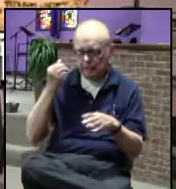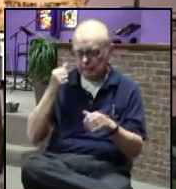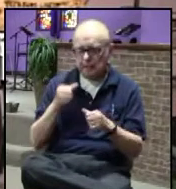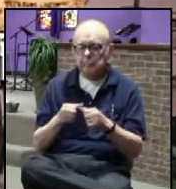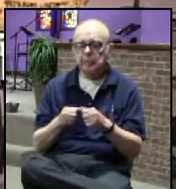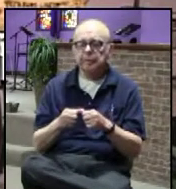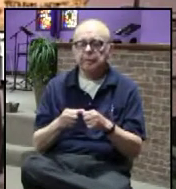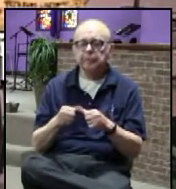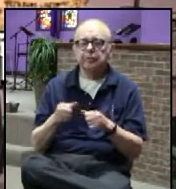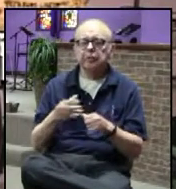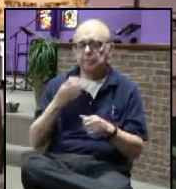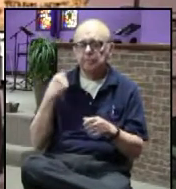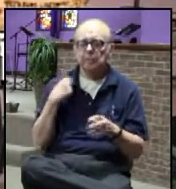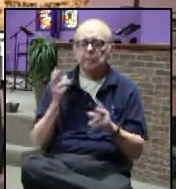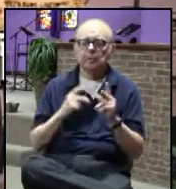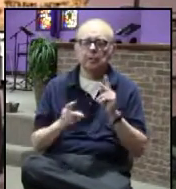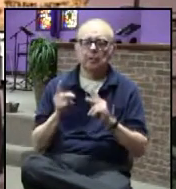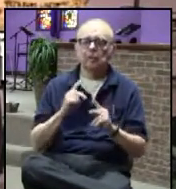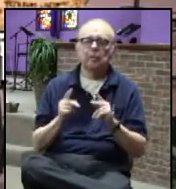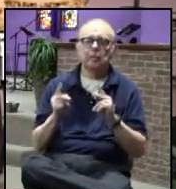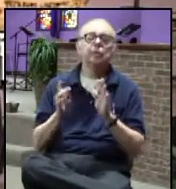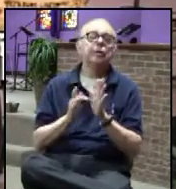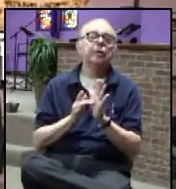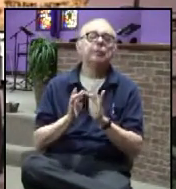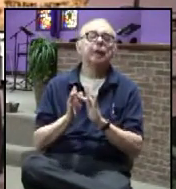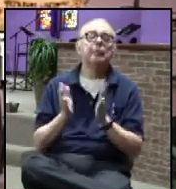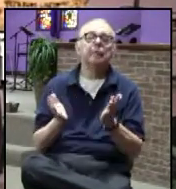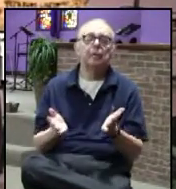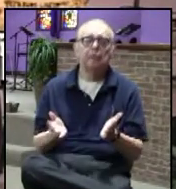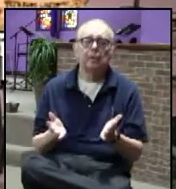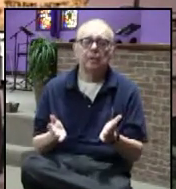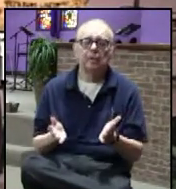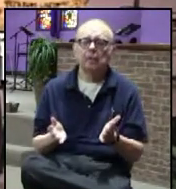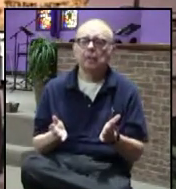people. So if you got your Bible,